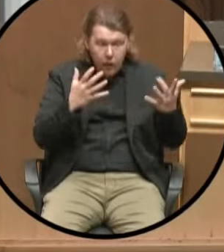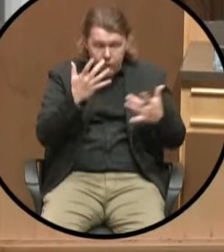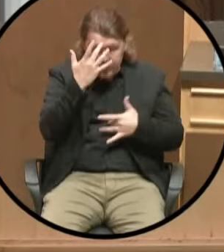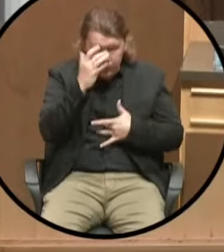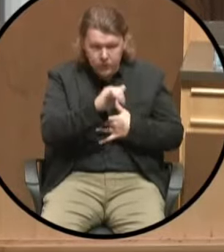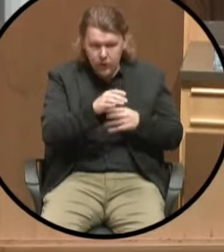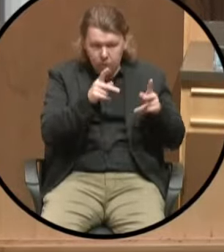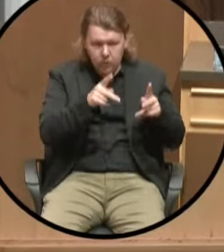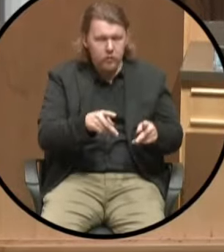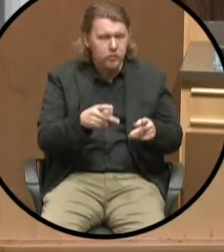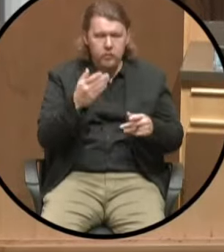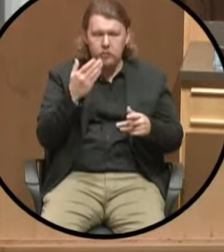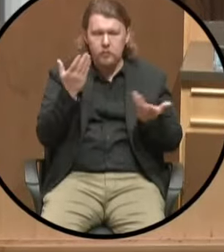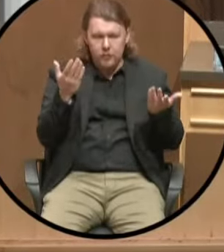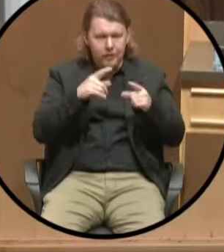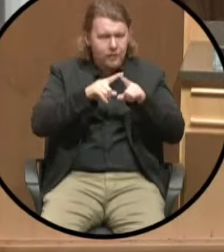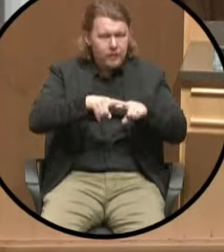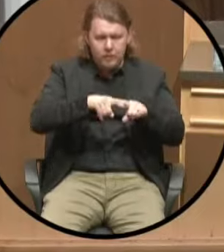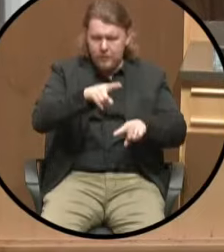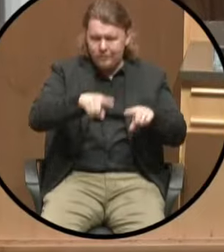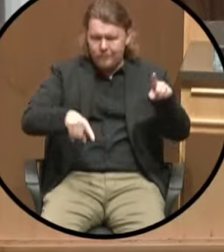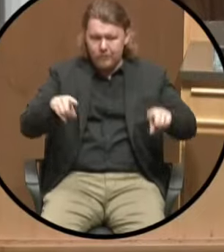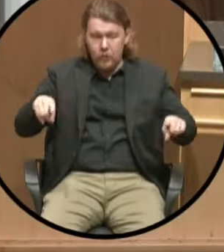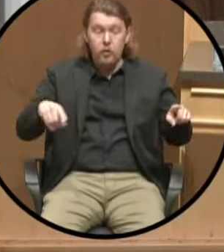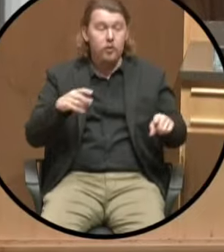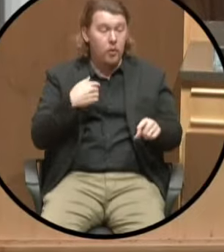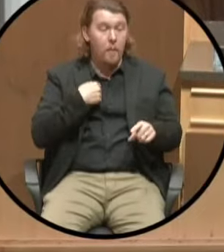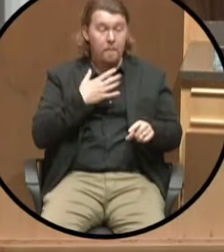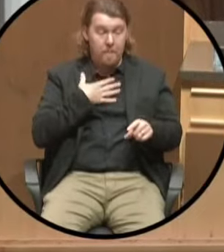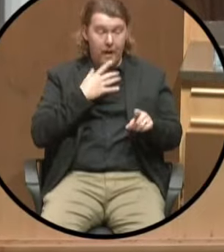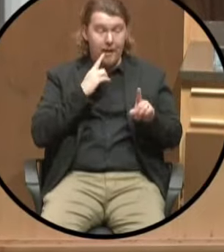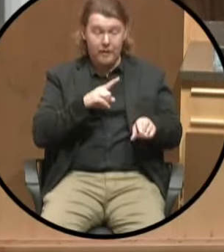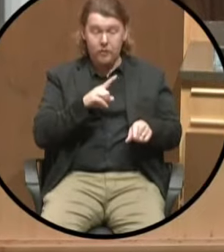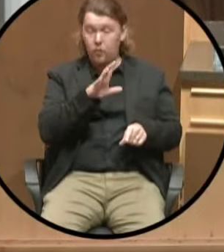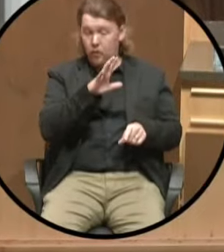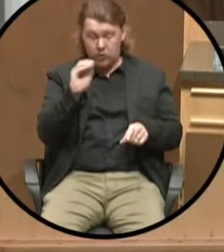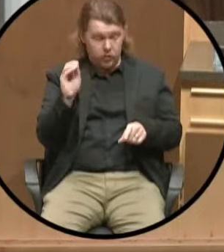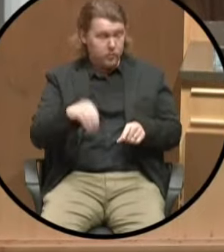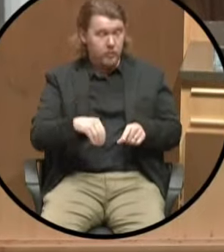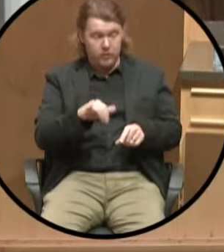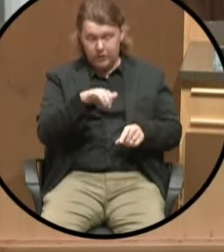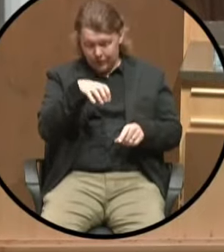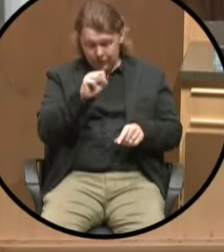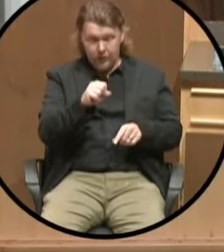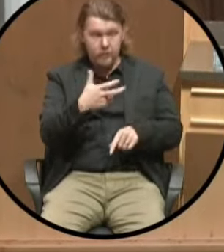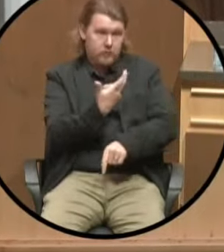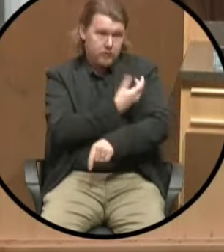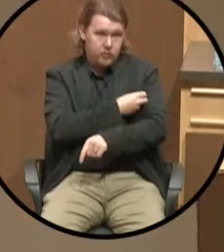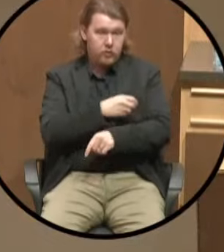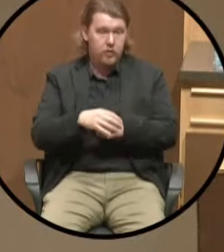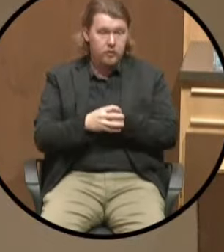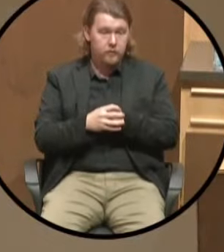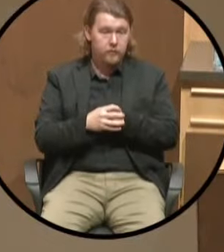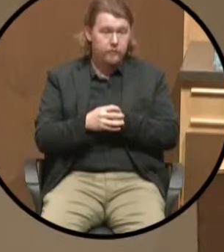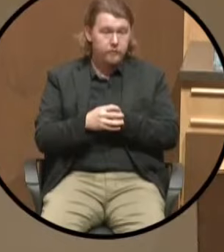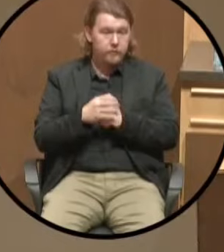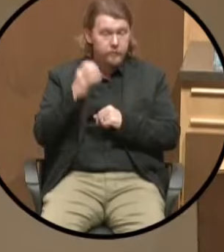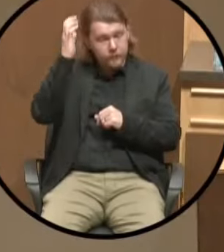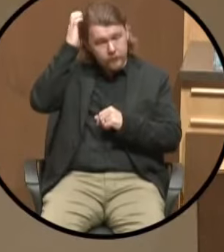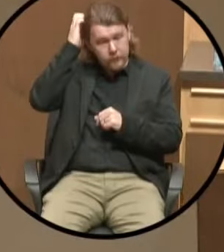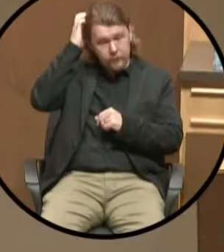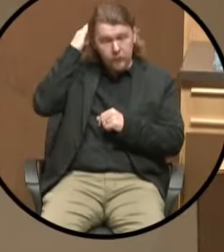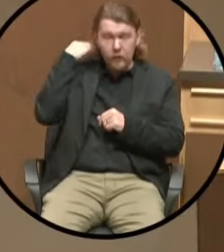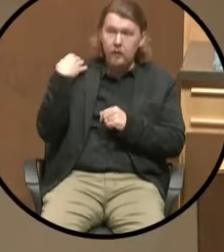So with that in mind, yes, resounding yes, as soon as you can, yes. Thank you.